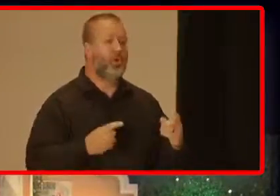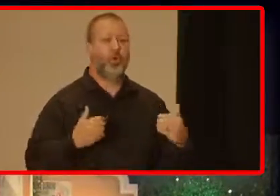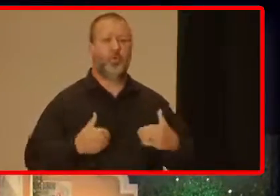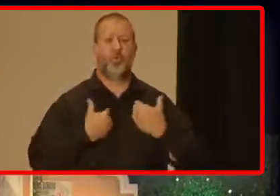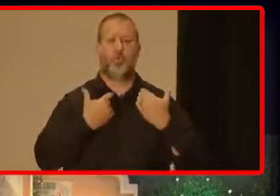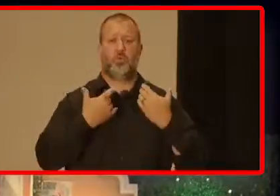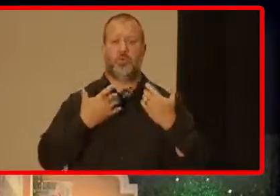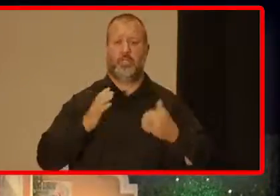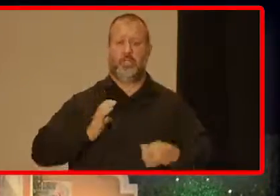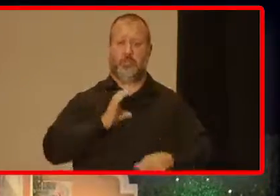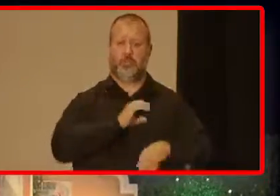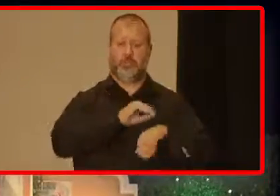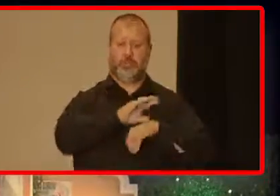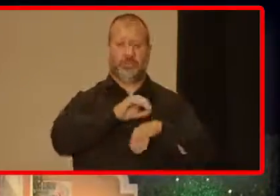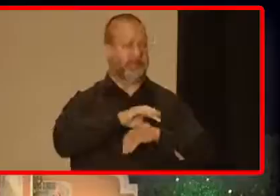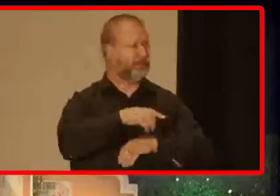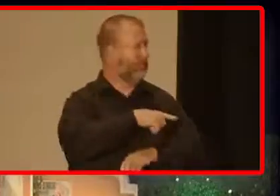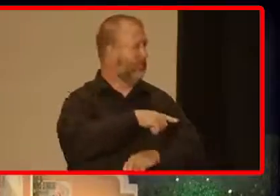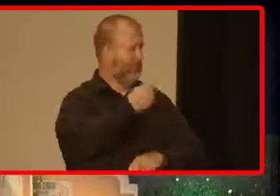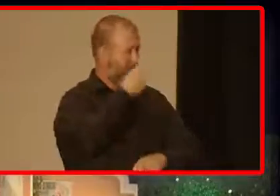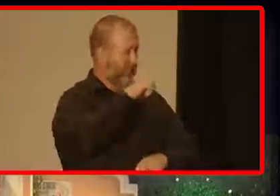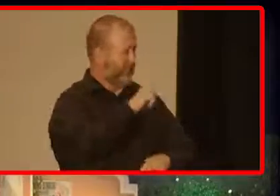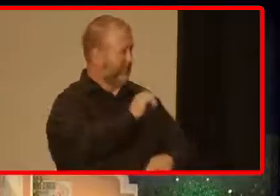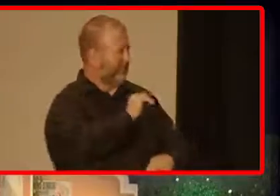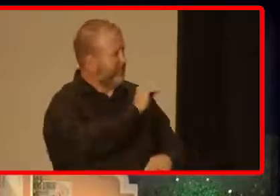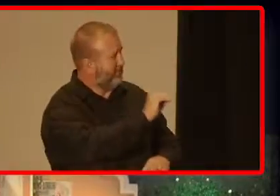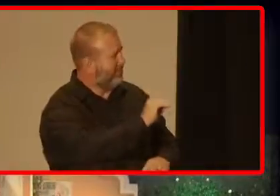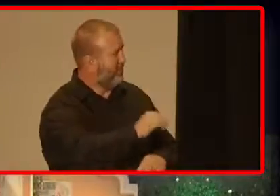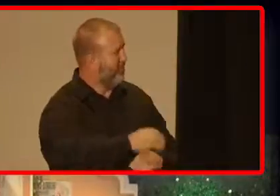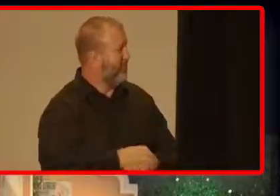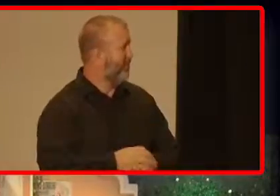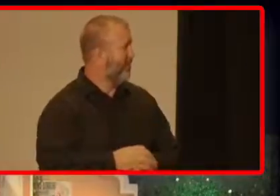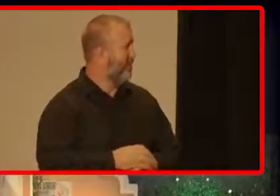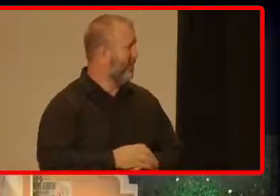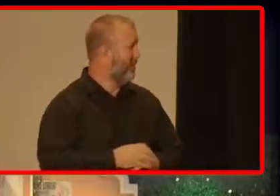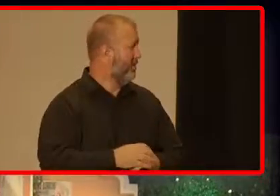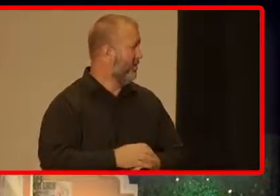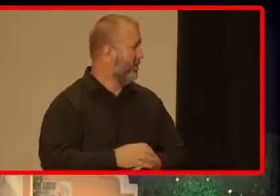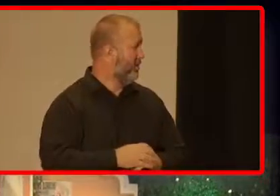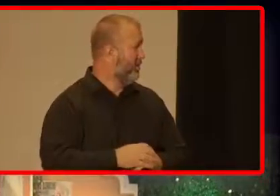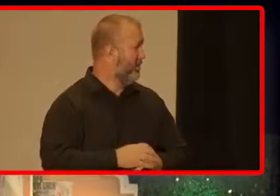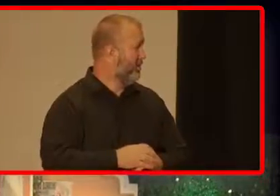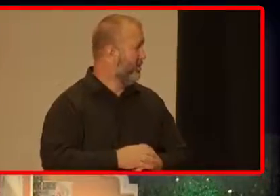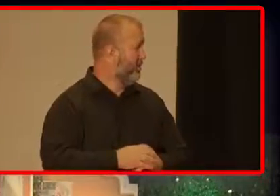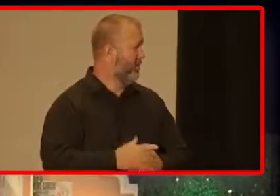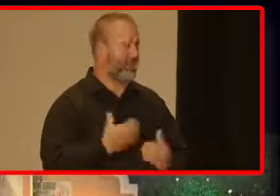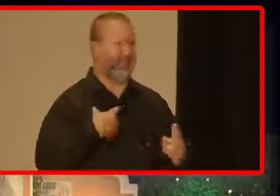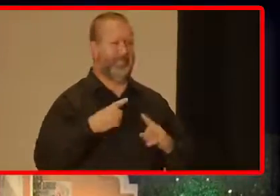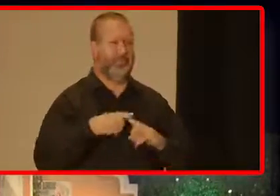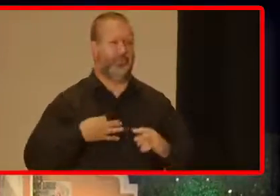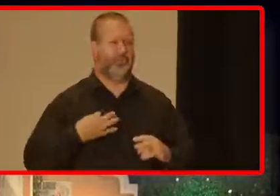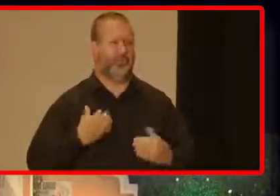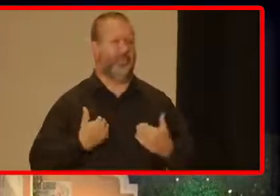Council, except for Nikki, keep them down there. They have their Youth Council t-shirts on.